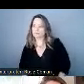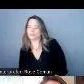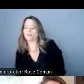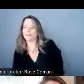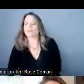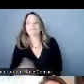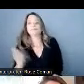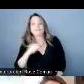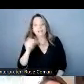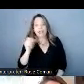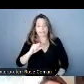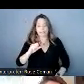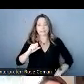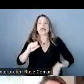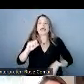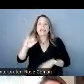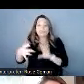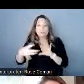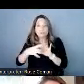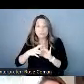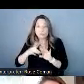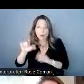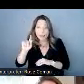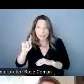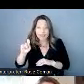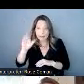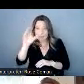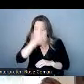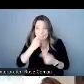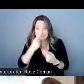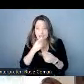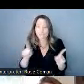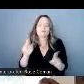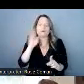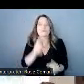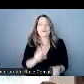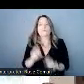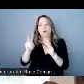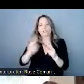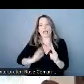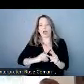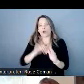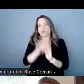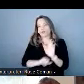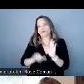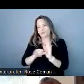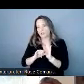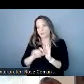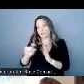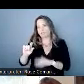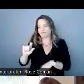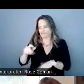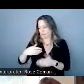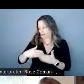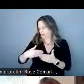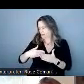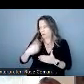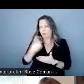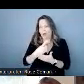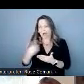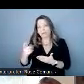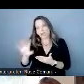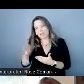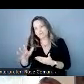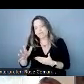if you joined late uh we will be posting this on our youtube channel within the next week or so we will open